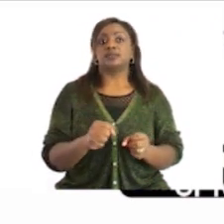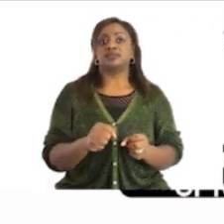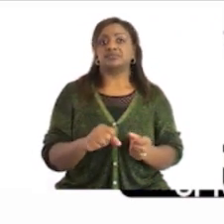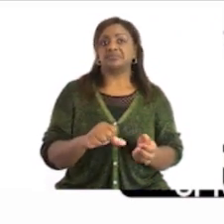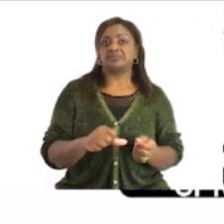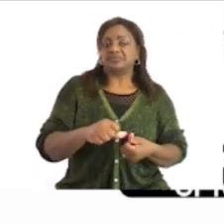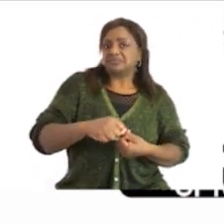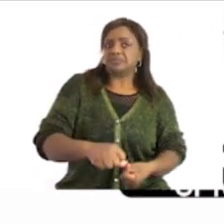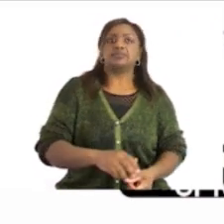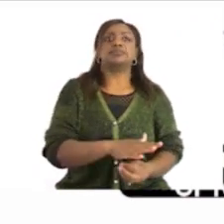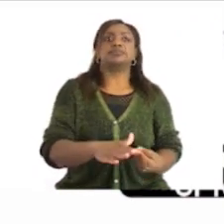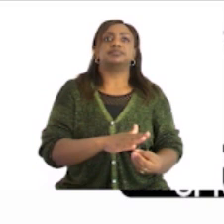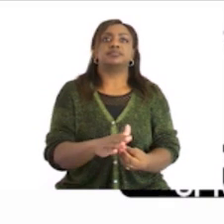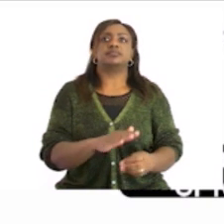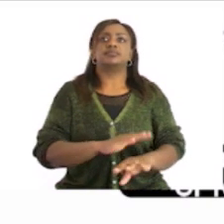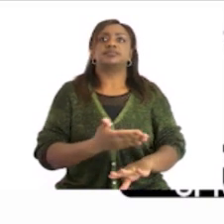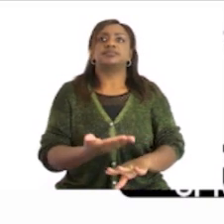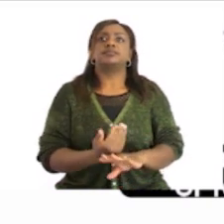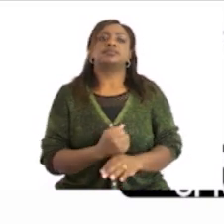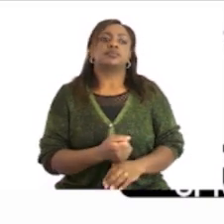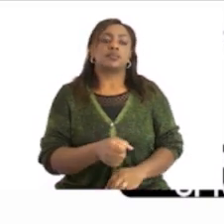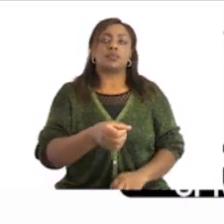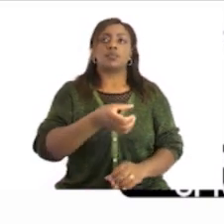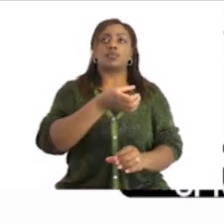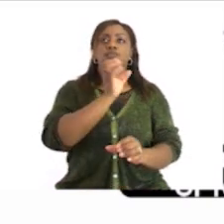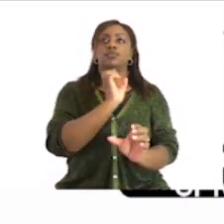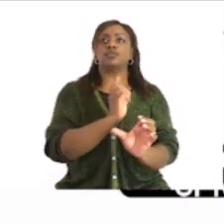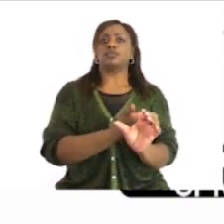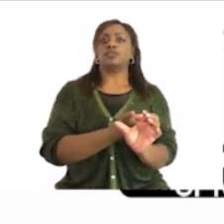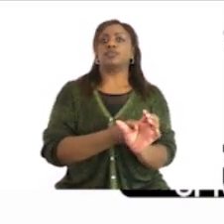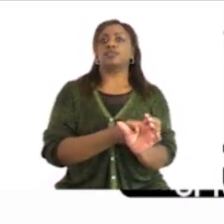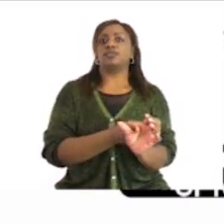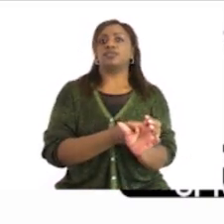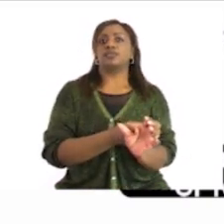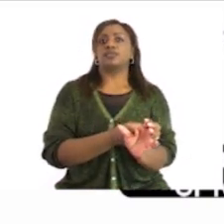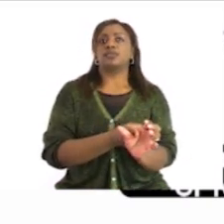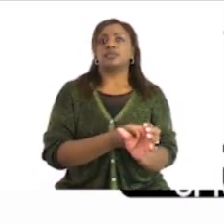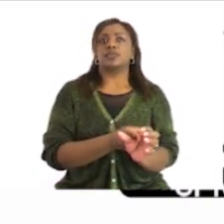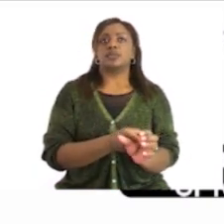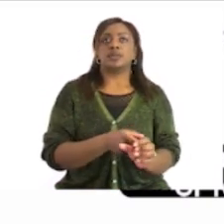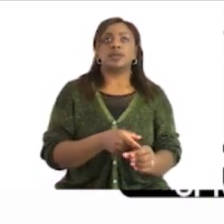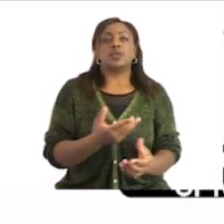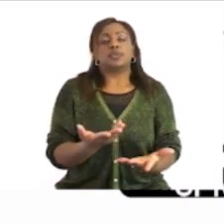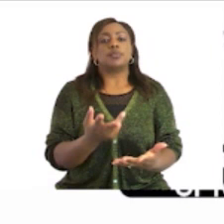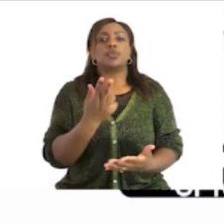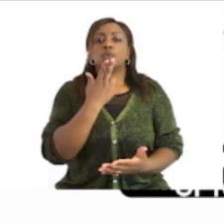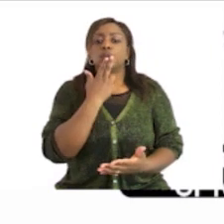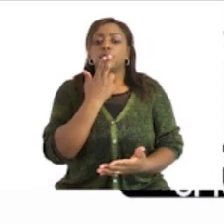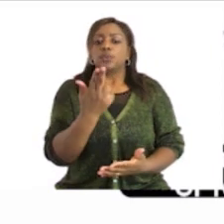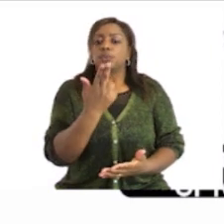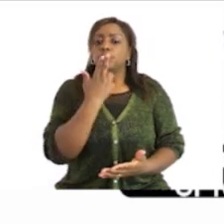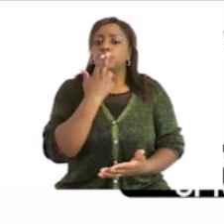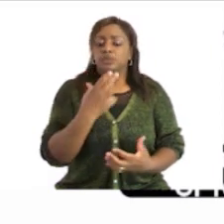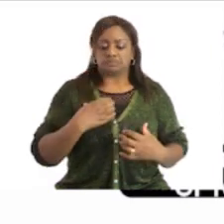the smoking of cigarettes or tobacco. So the thing is that your lungs are affected when you smoke,